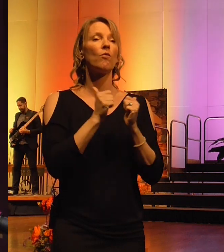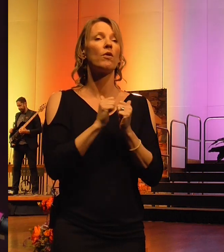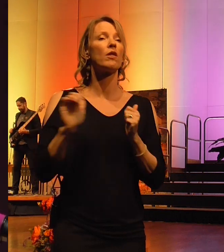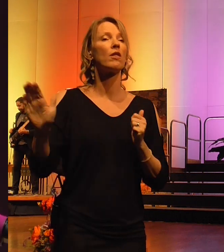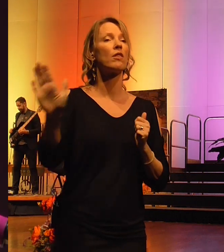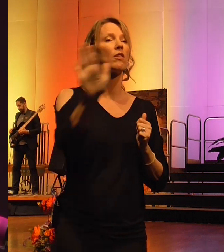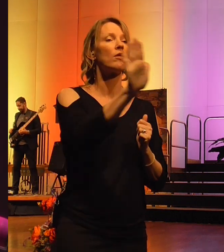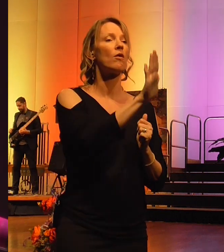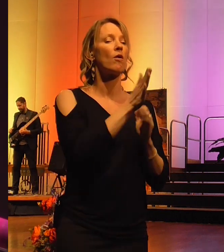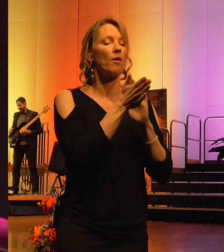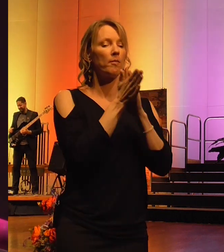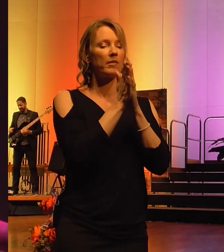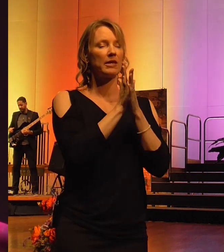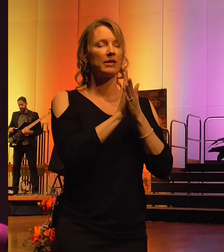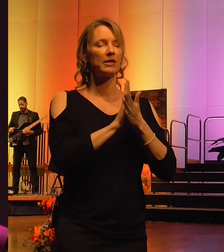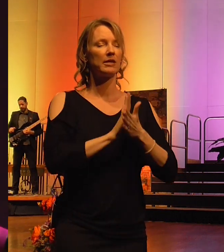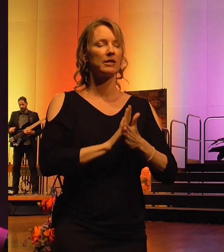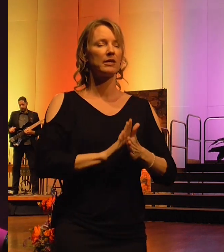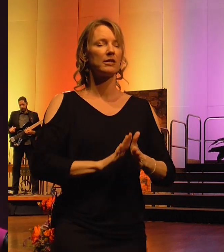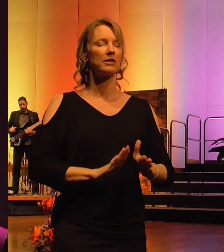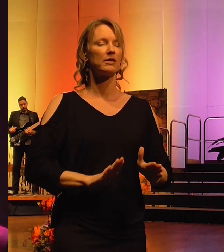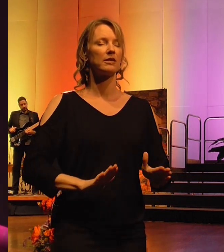with your peace,